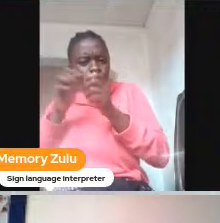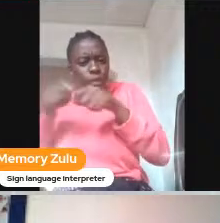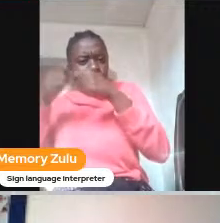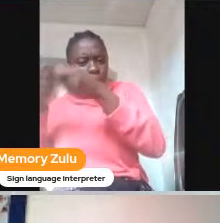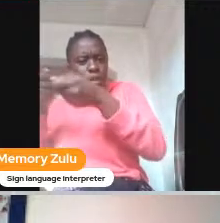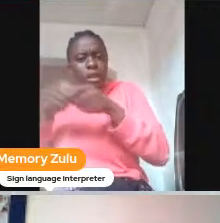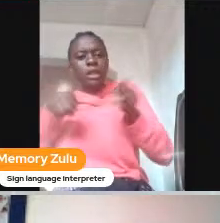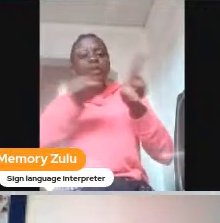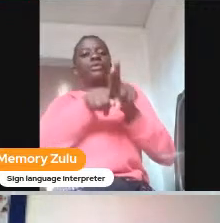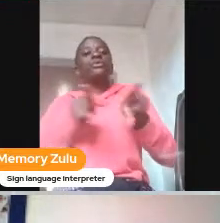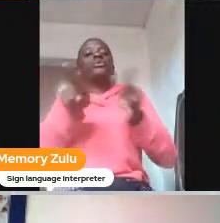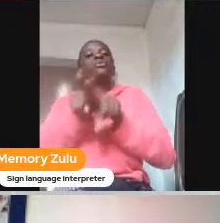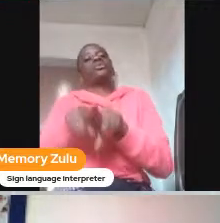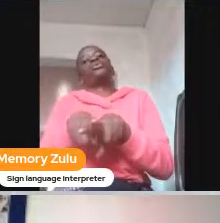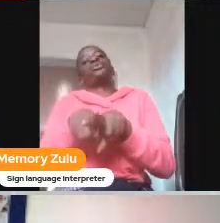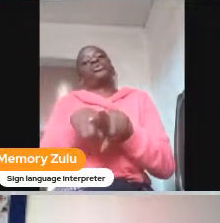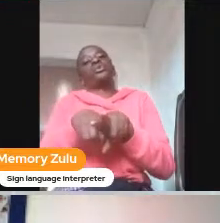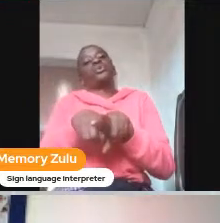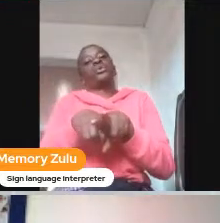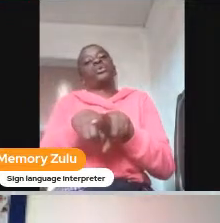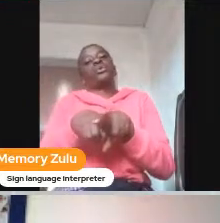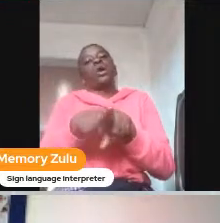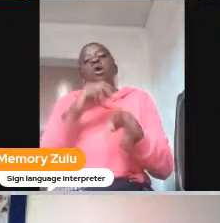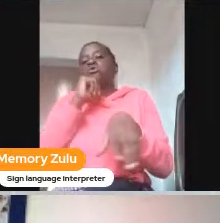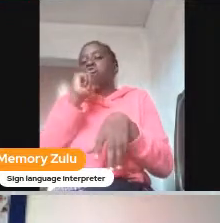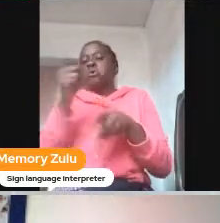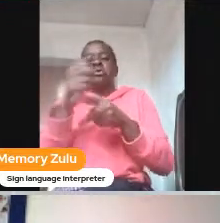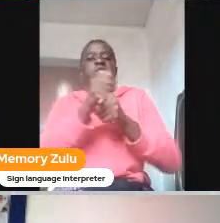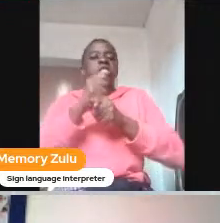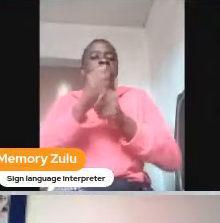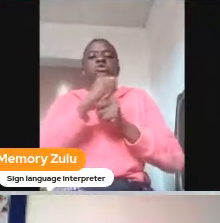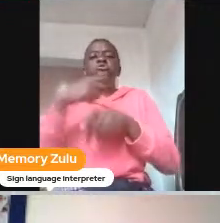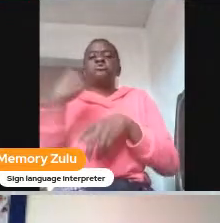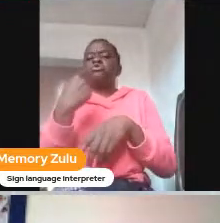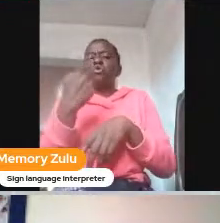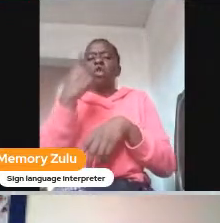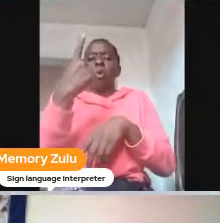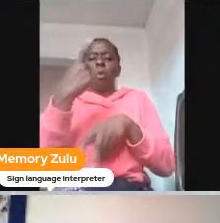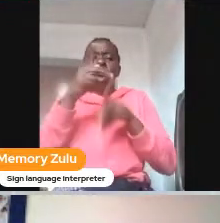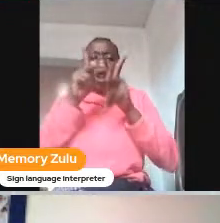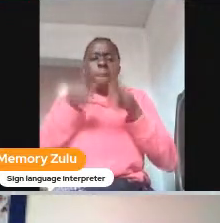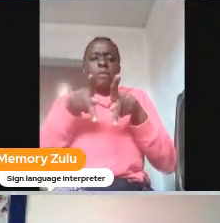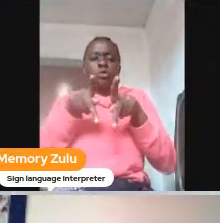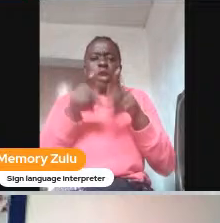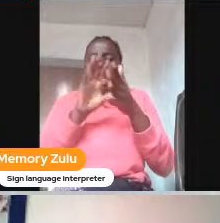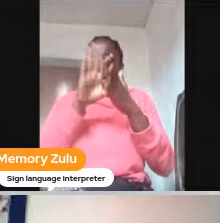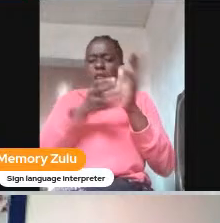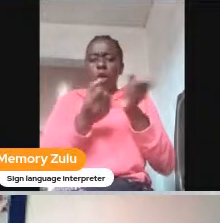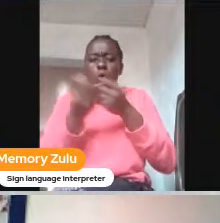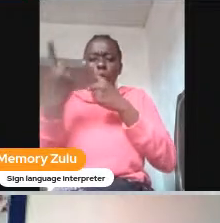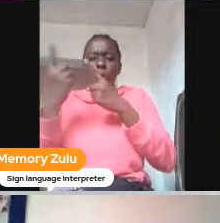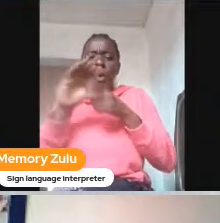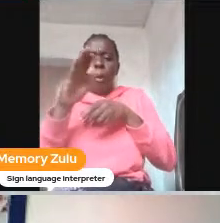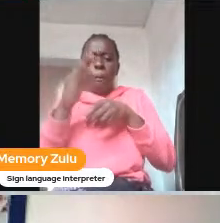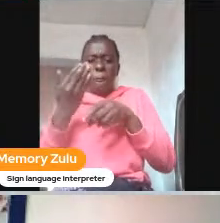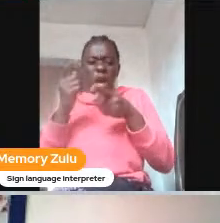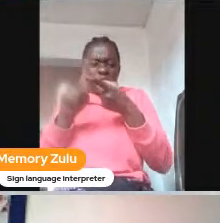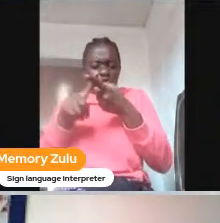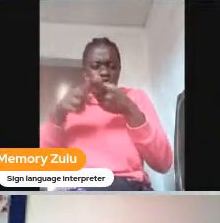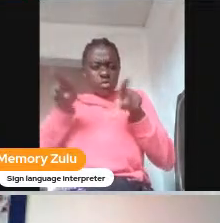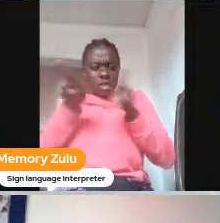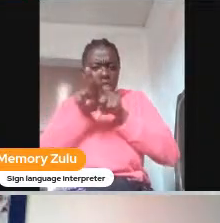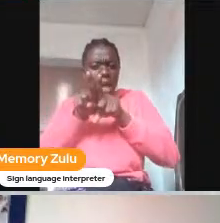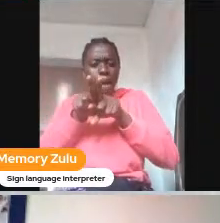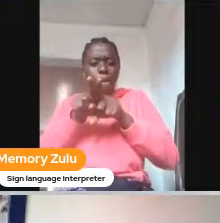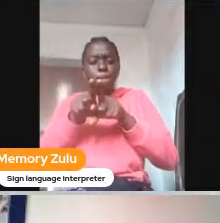treated alone and you go back to that same person who infected you, you still get the same infection. So partner notification is